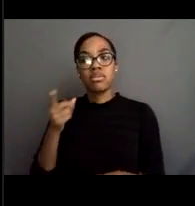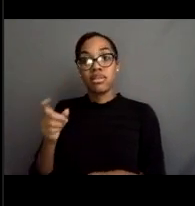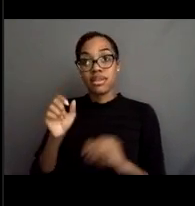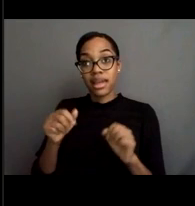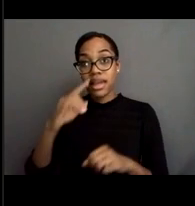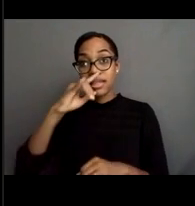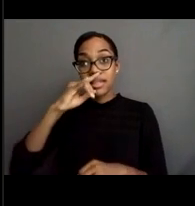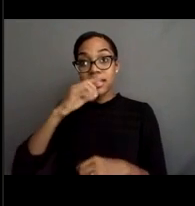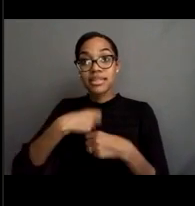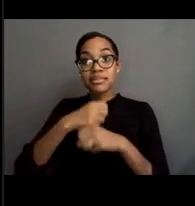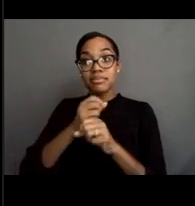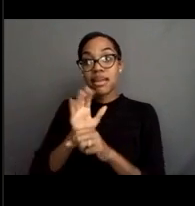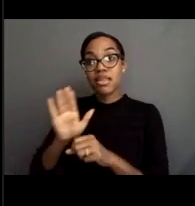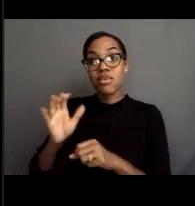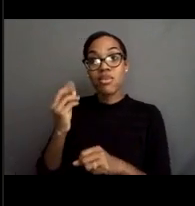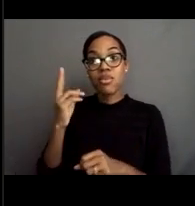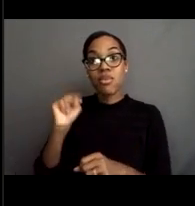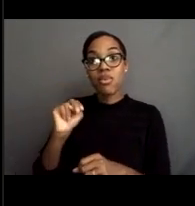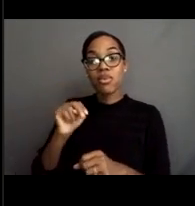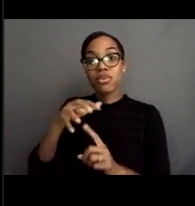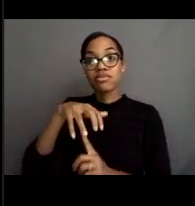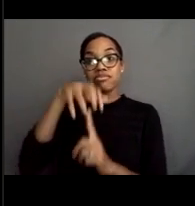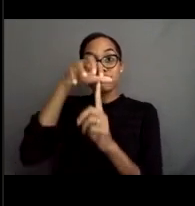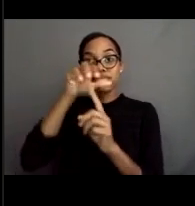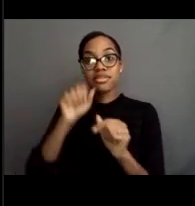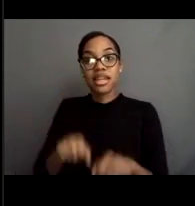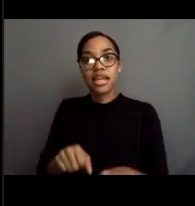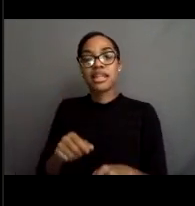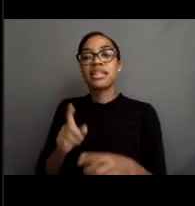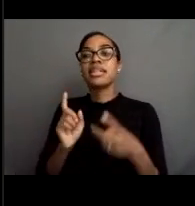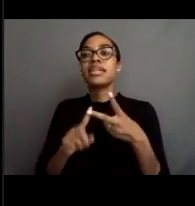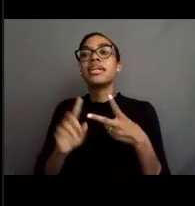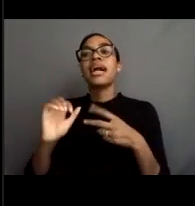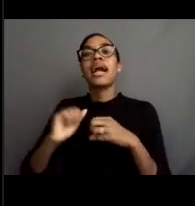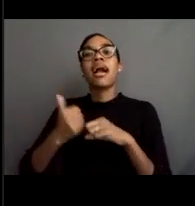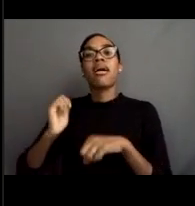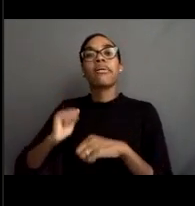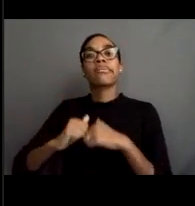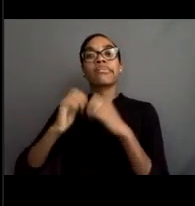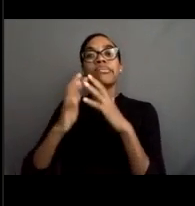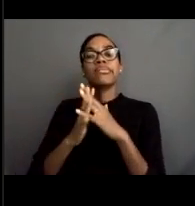own weather balloons and what they can do to set up a weather lab at their house.